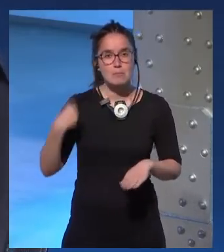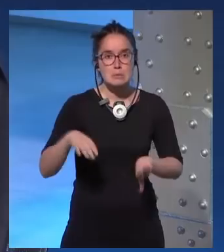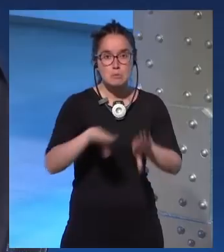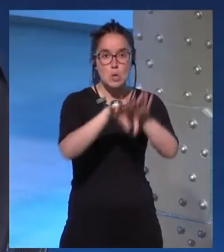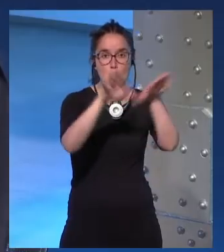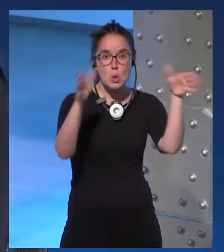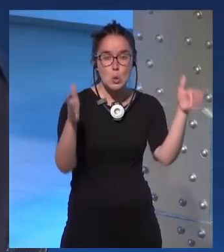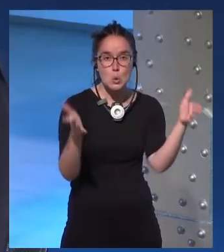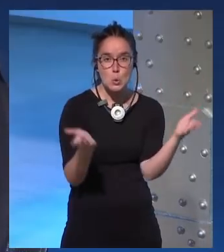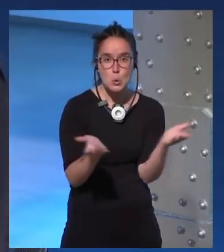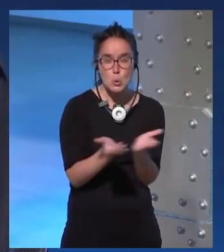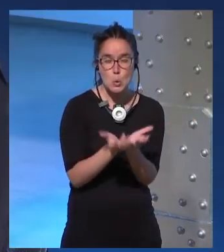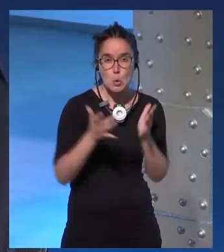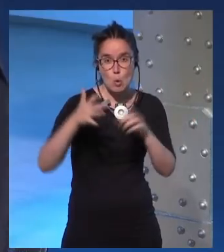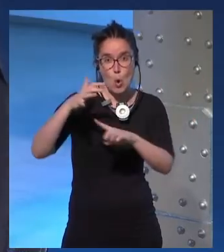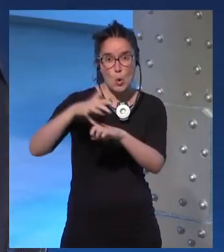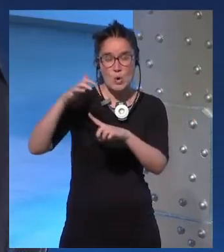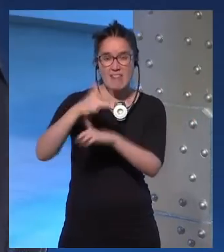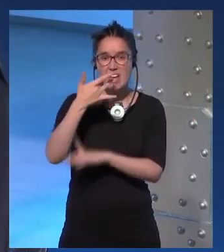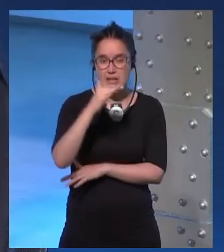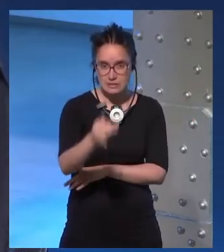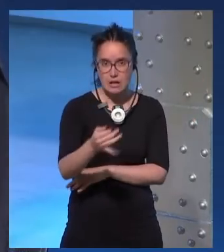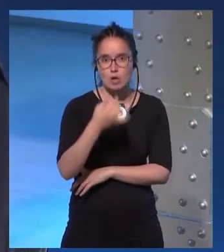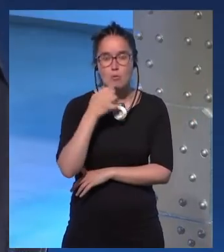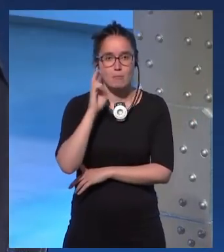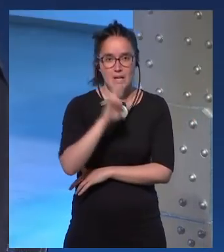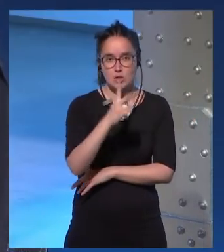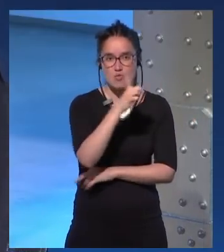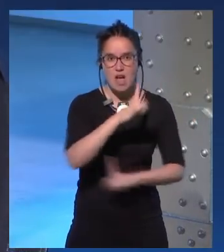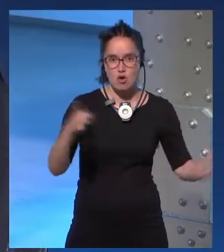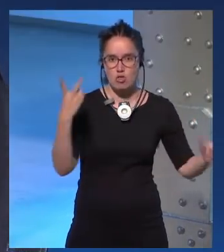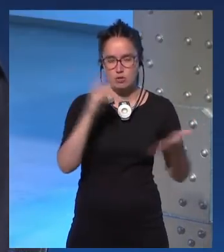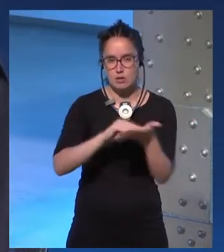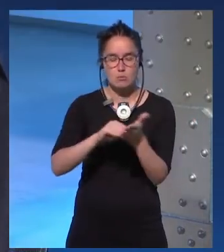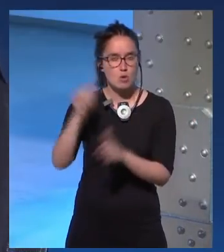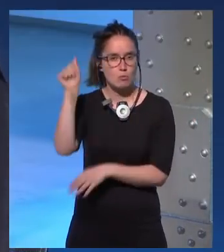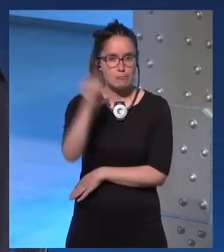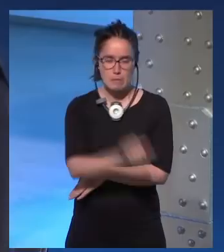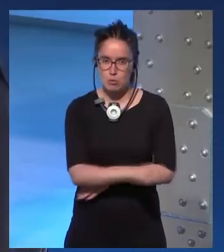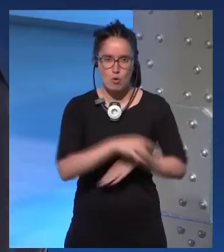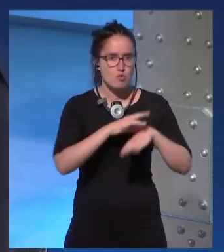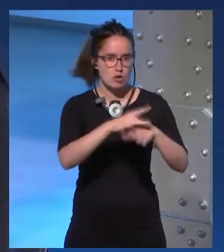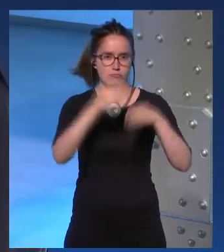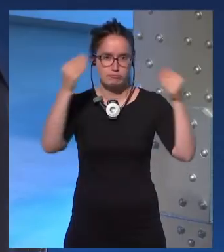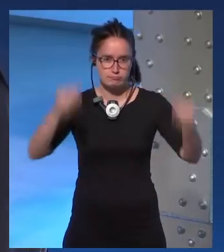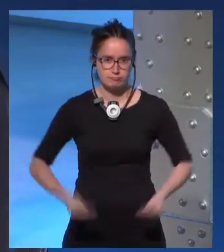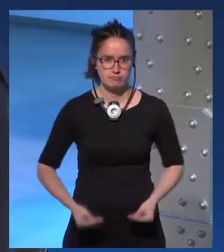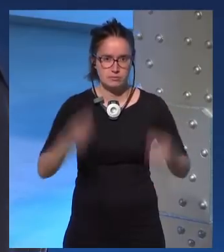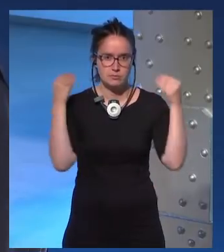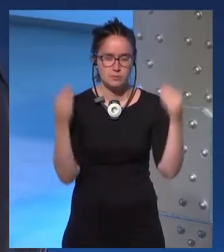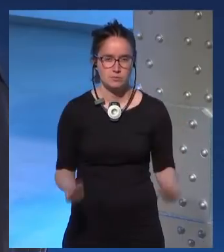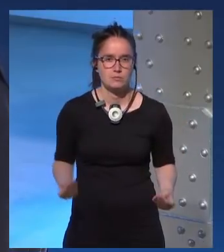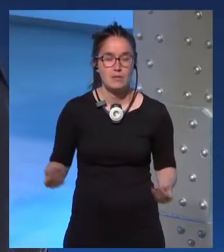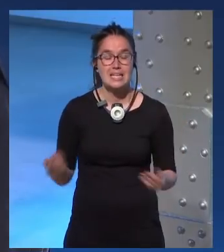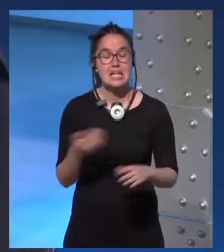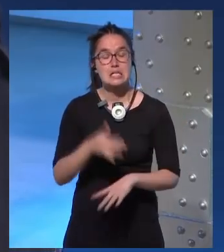and for example, you're a big fan of Die Hard, or all these other